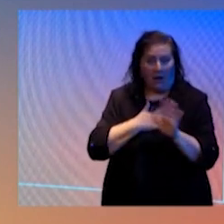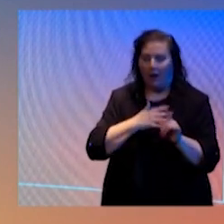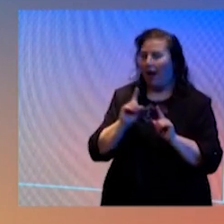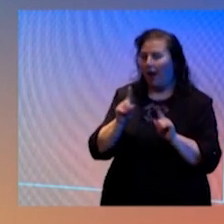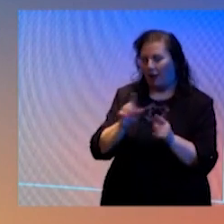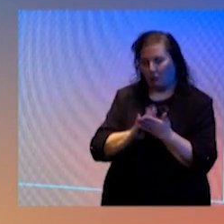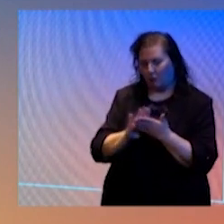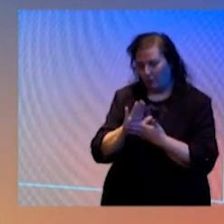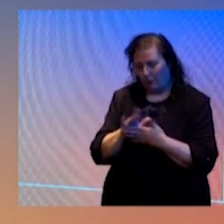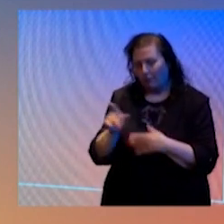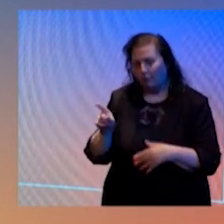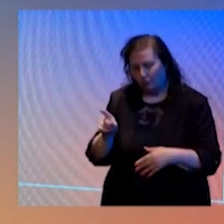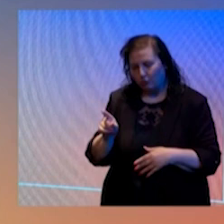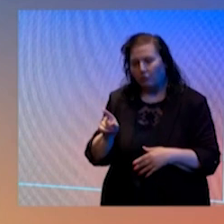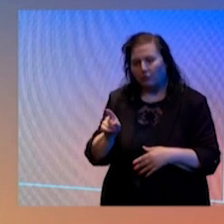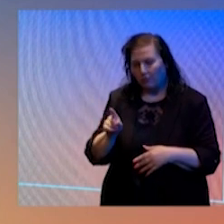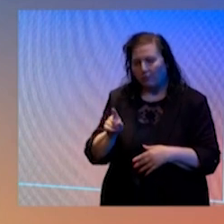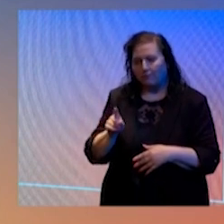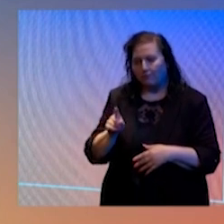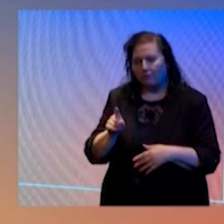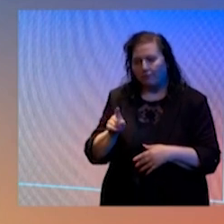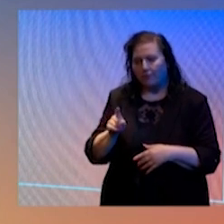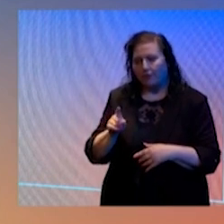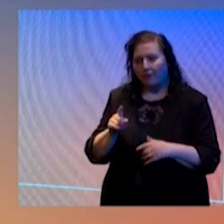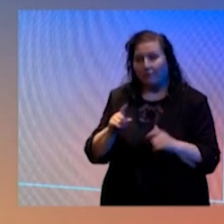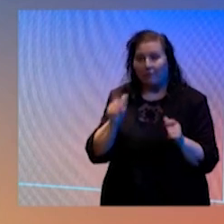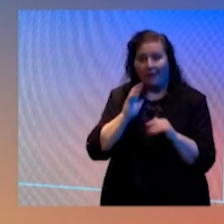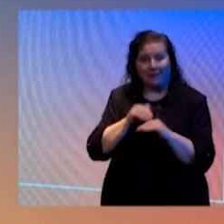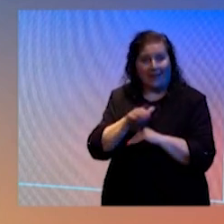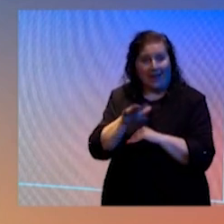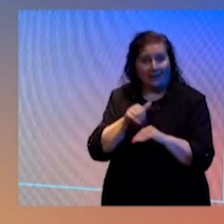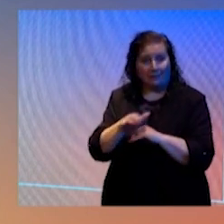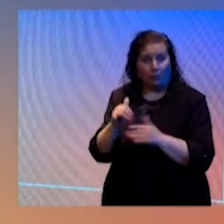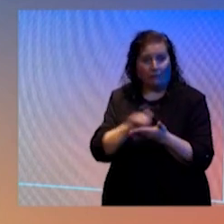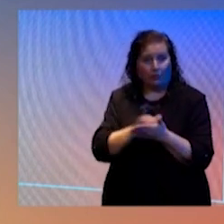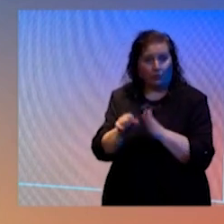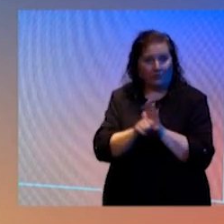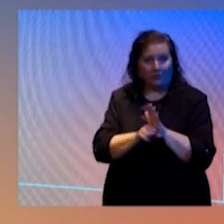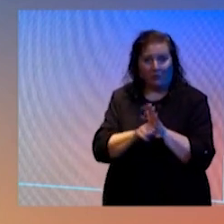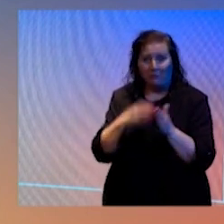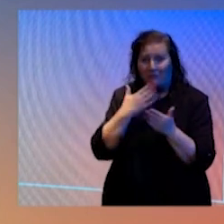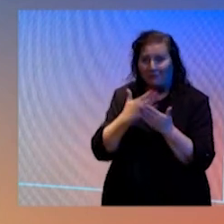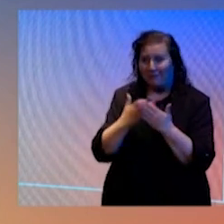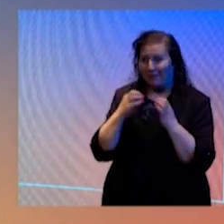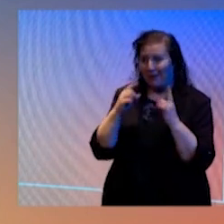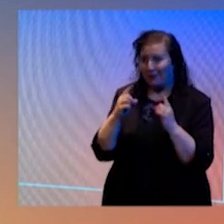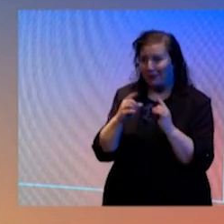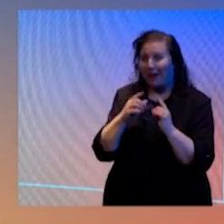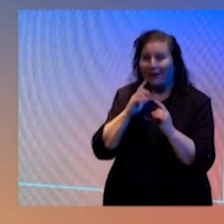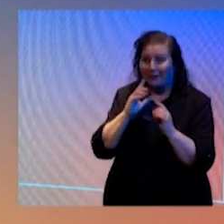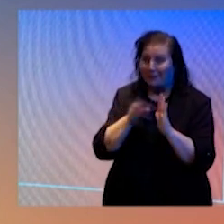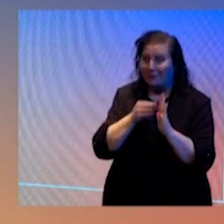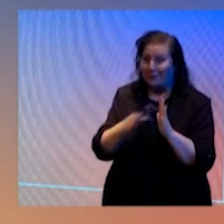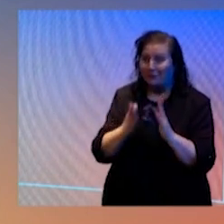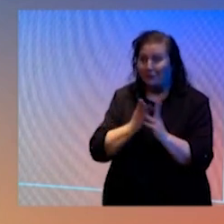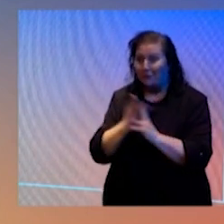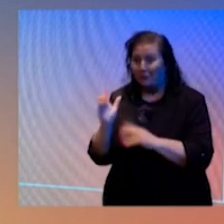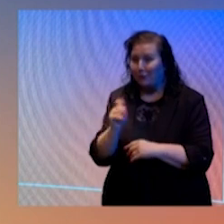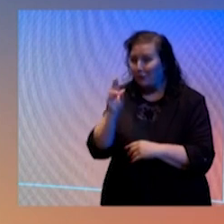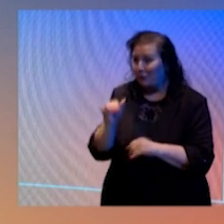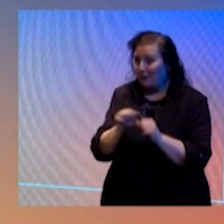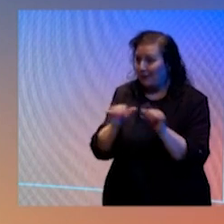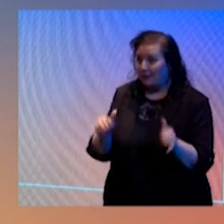school, our greatest export from our state was well-educated students who came through the SUNY system. There were